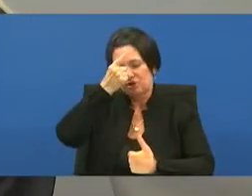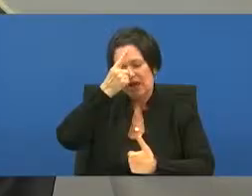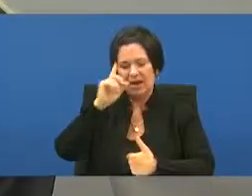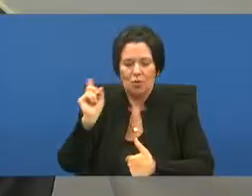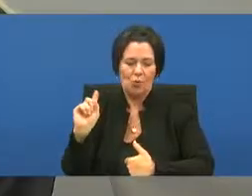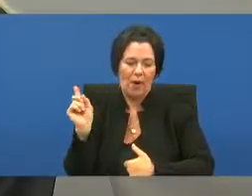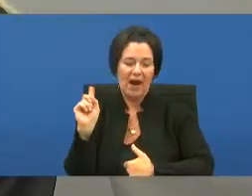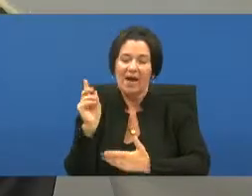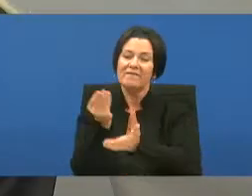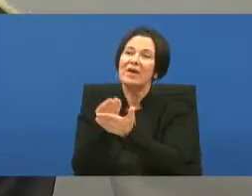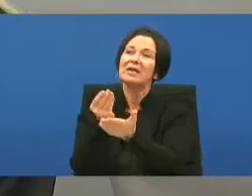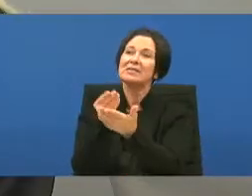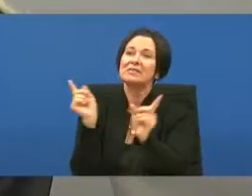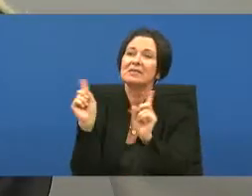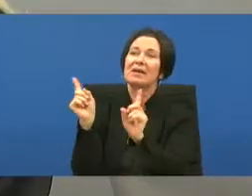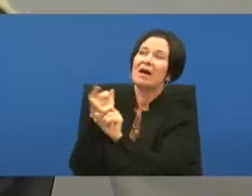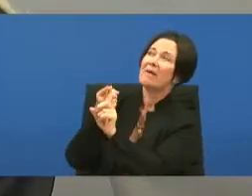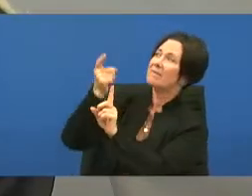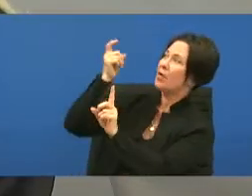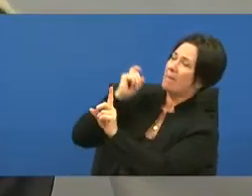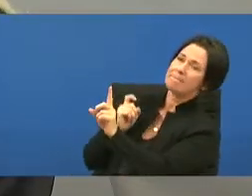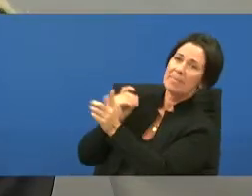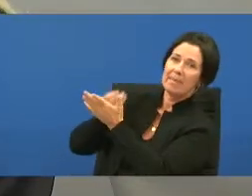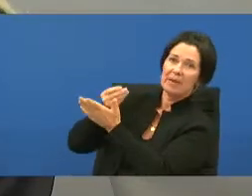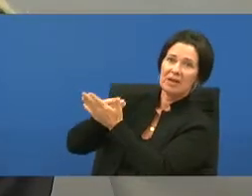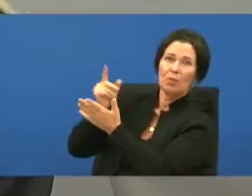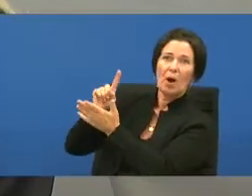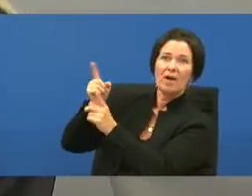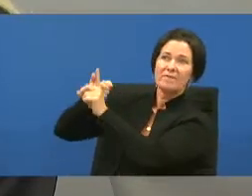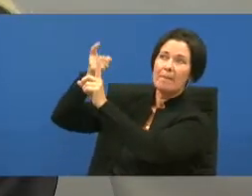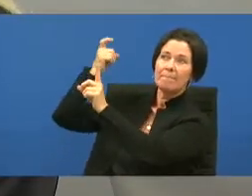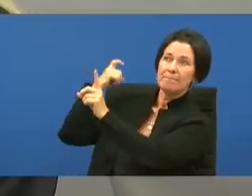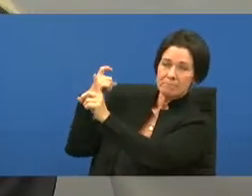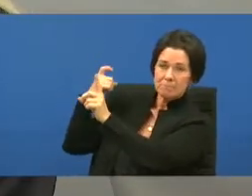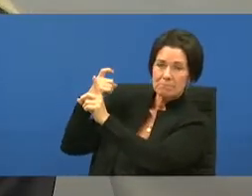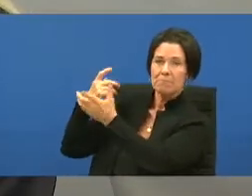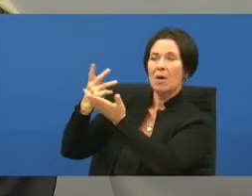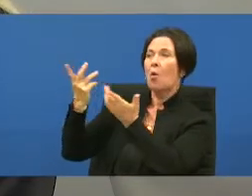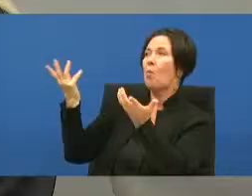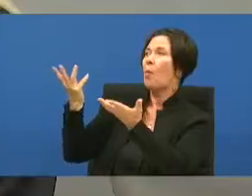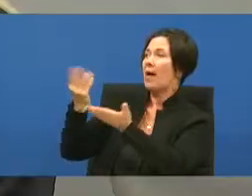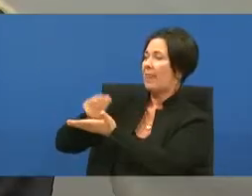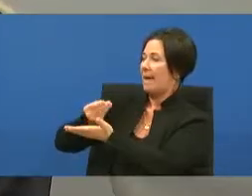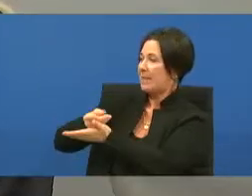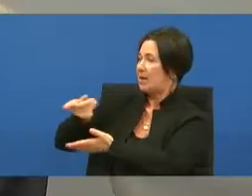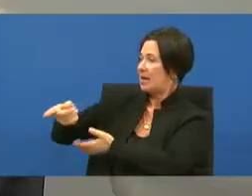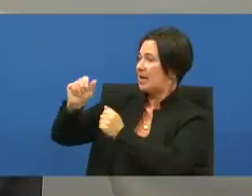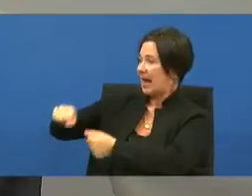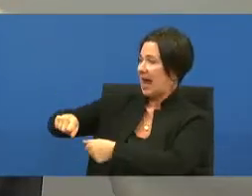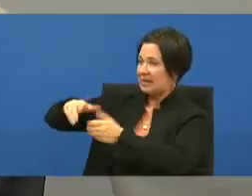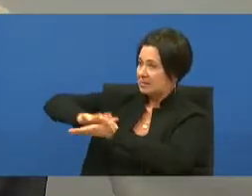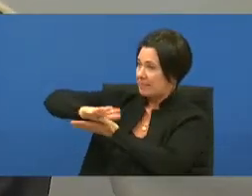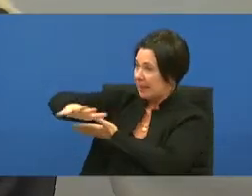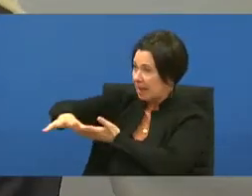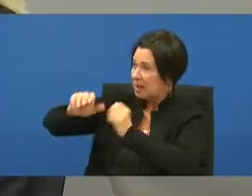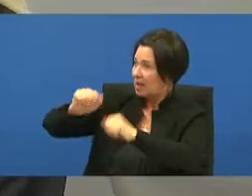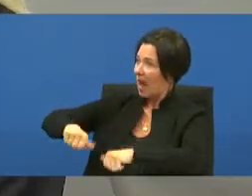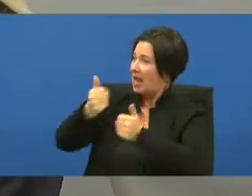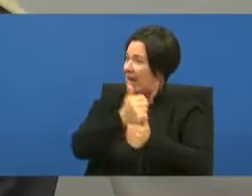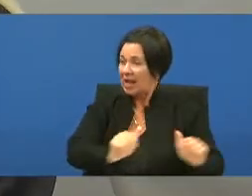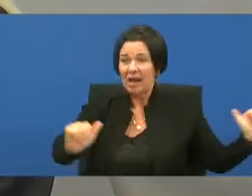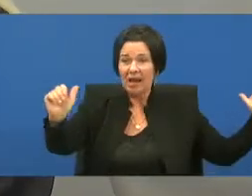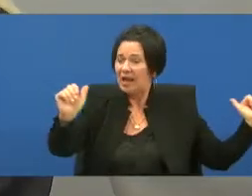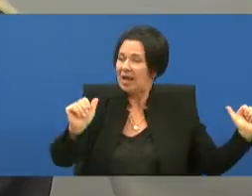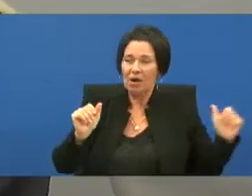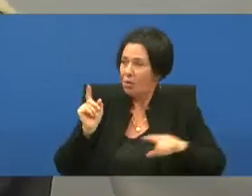where funds come from and understand that there are certain buckets that fund certain things like